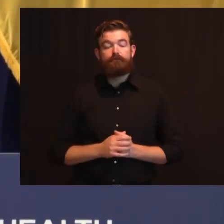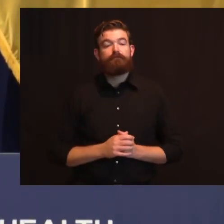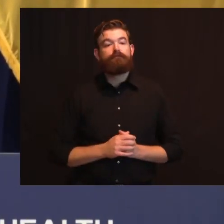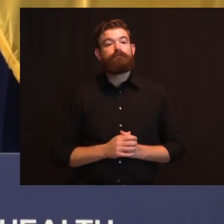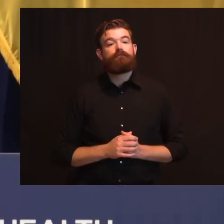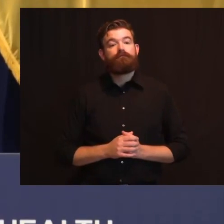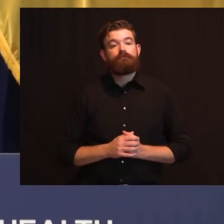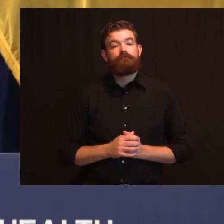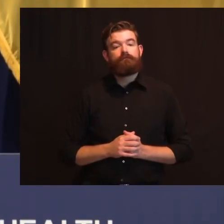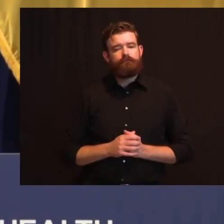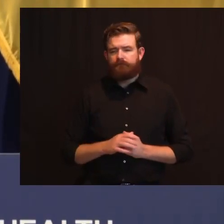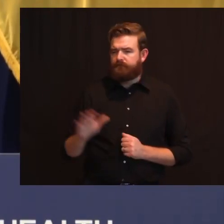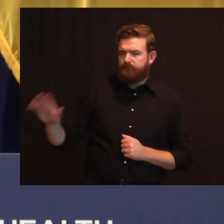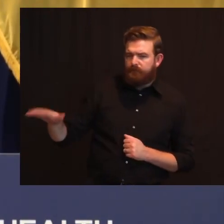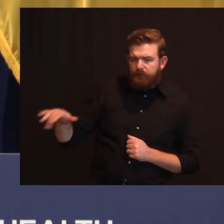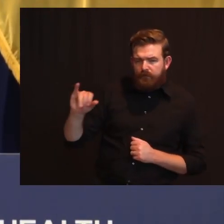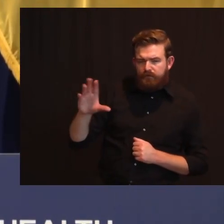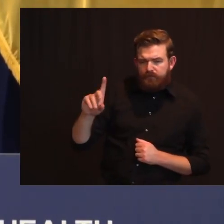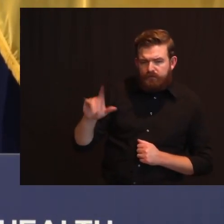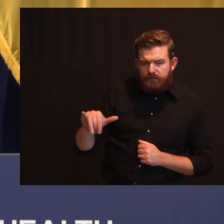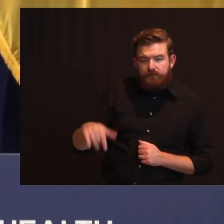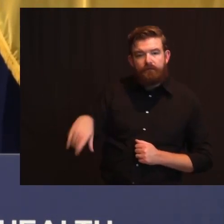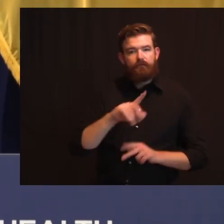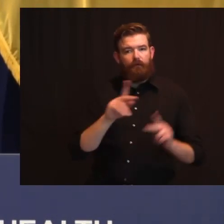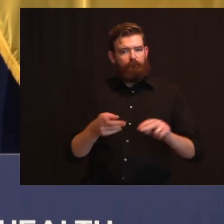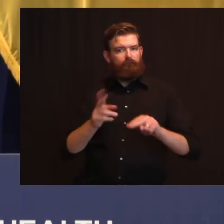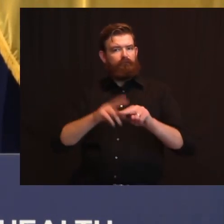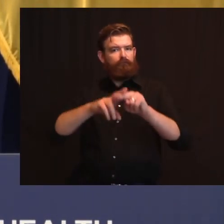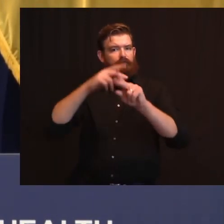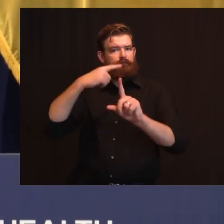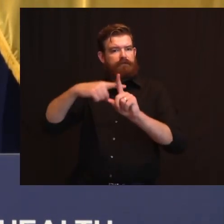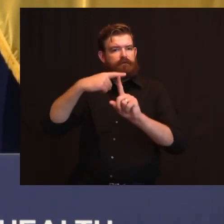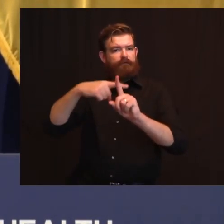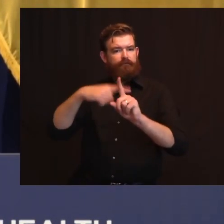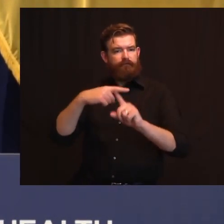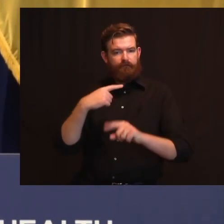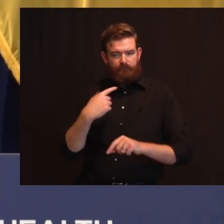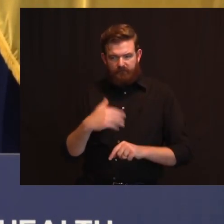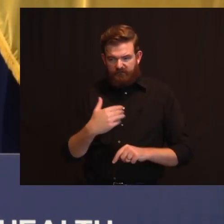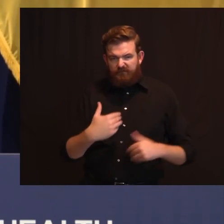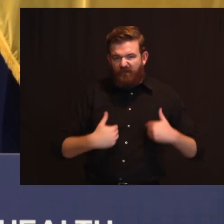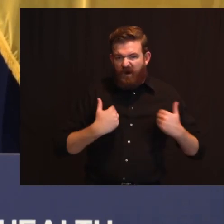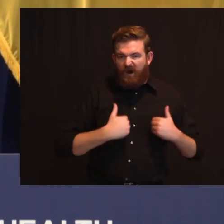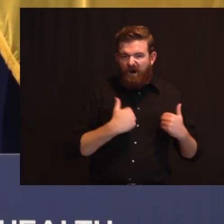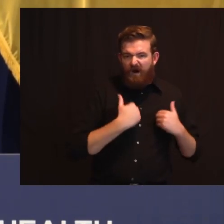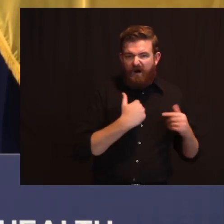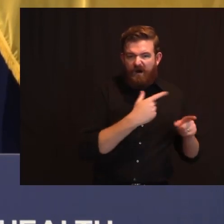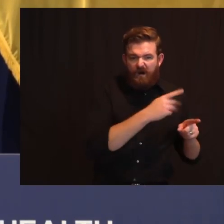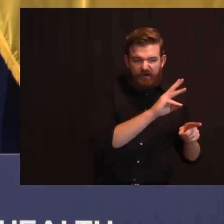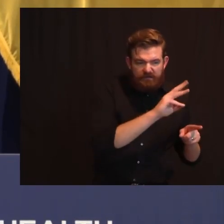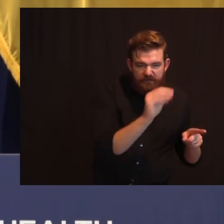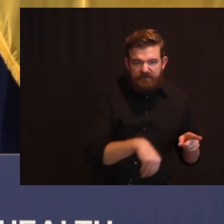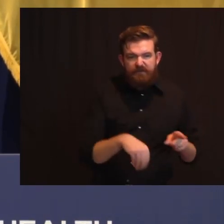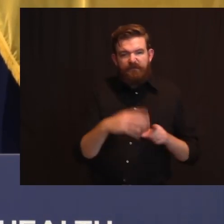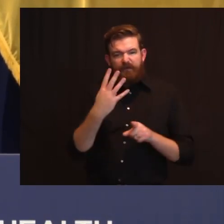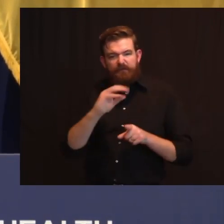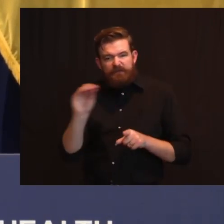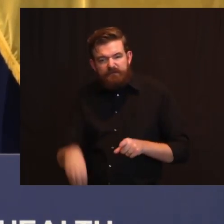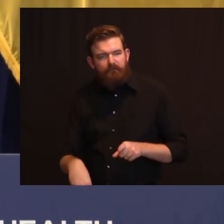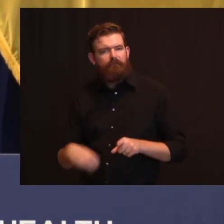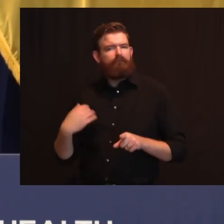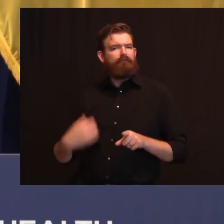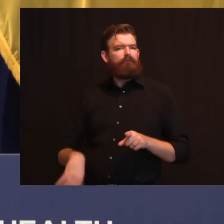young people is really striking. Really striking. Really striking. I know for all others it must be a de minimis number, given that you've got 6 and